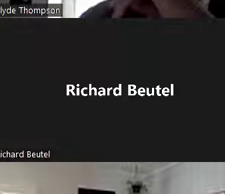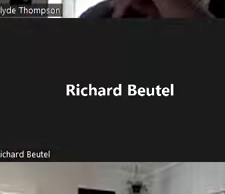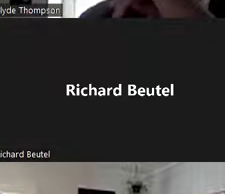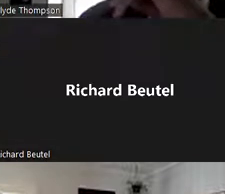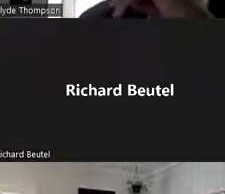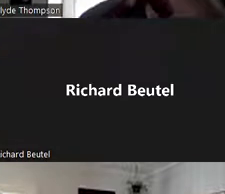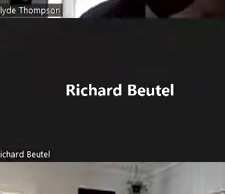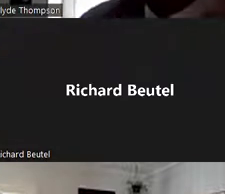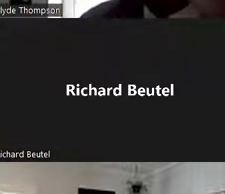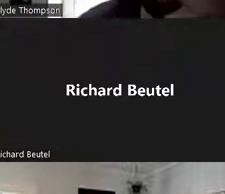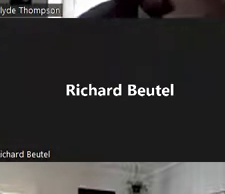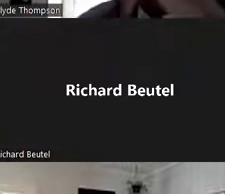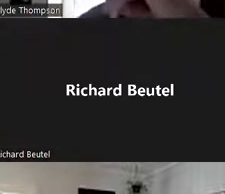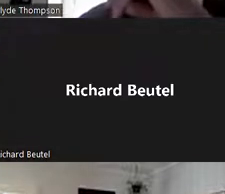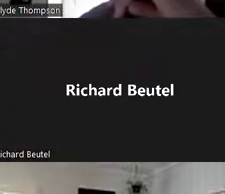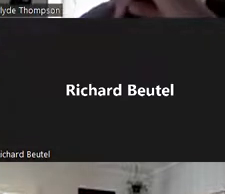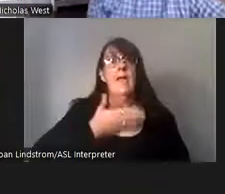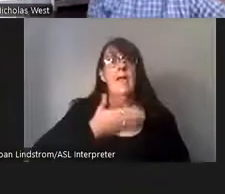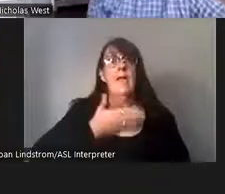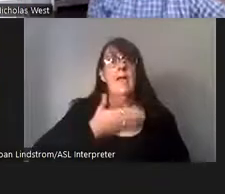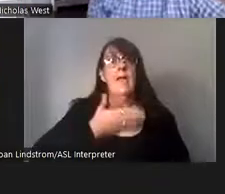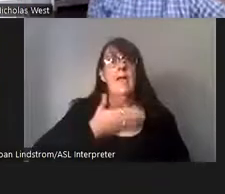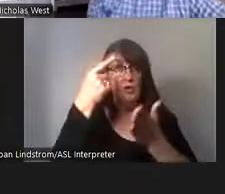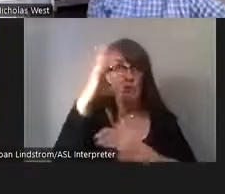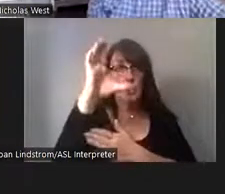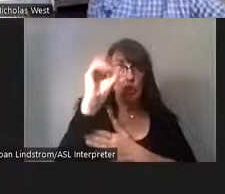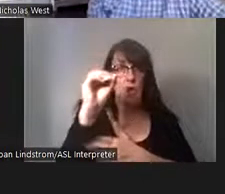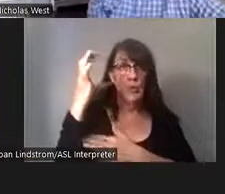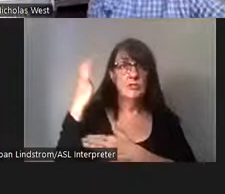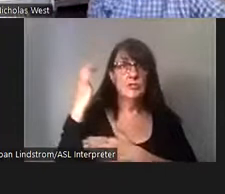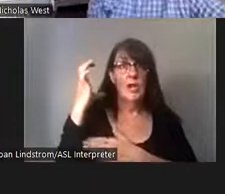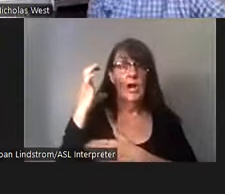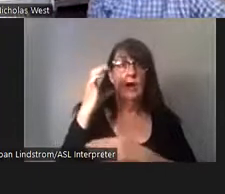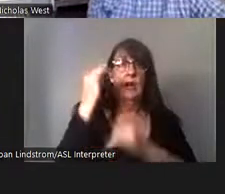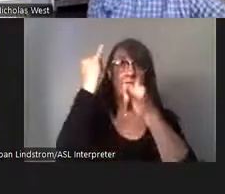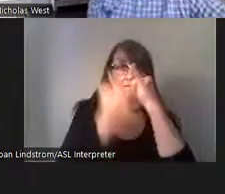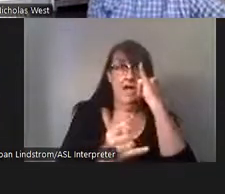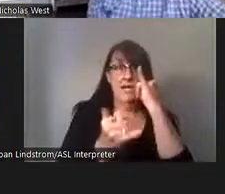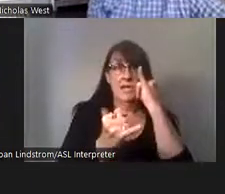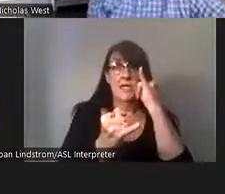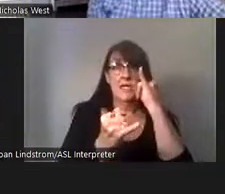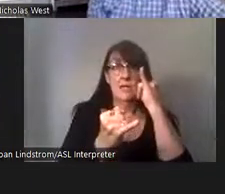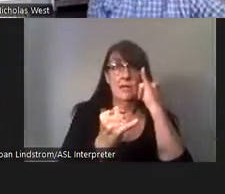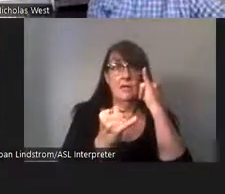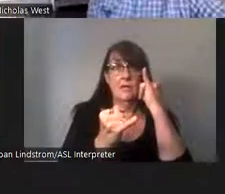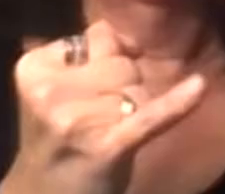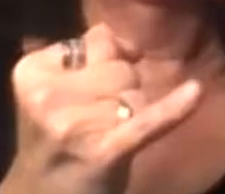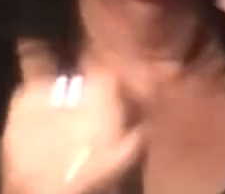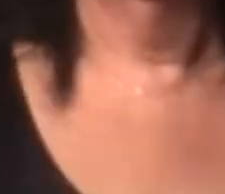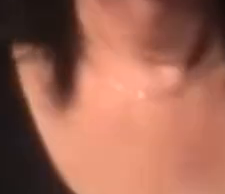as subcommittee leads. So finally, we will go to